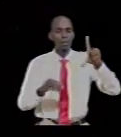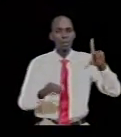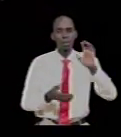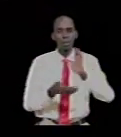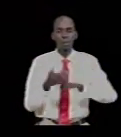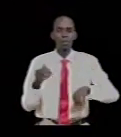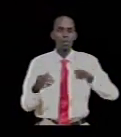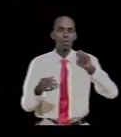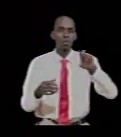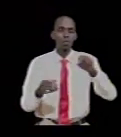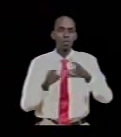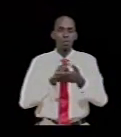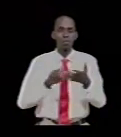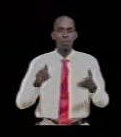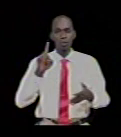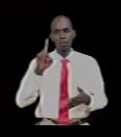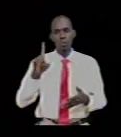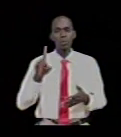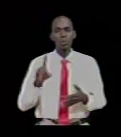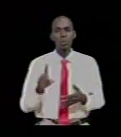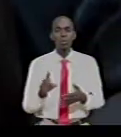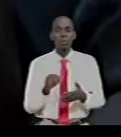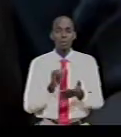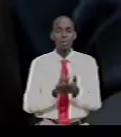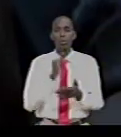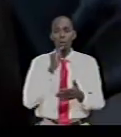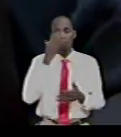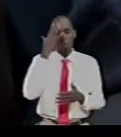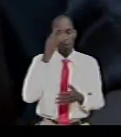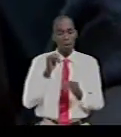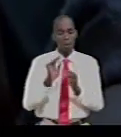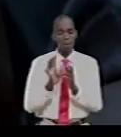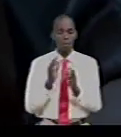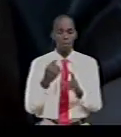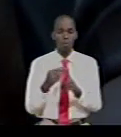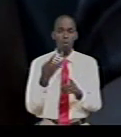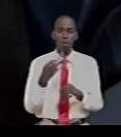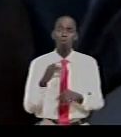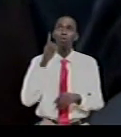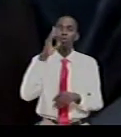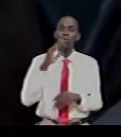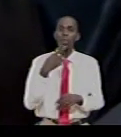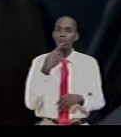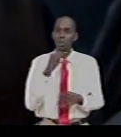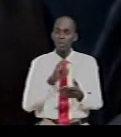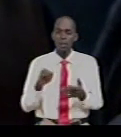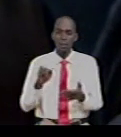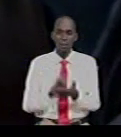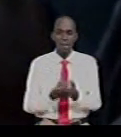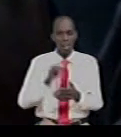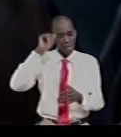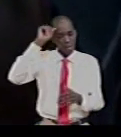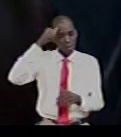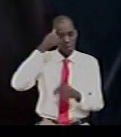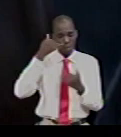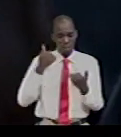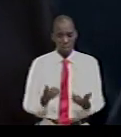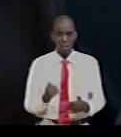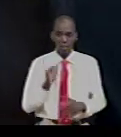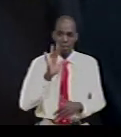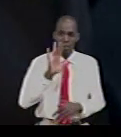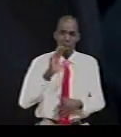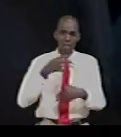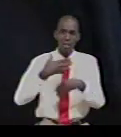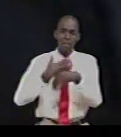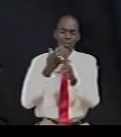12, reading from verse 1. That's why the word of God is saying, remember now thy creator in